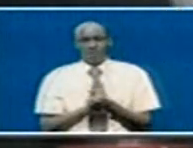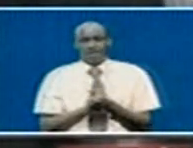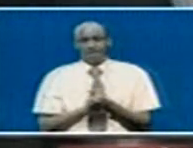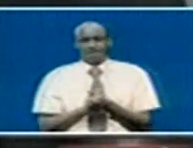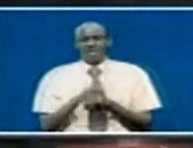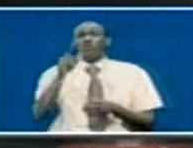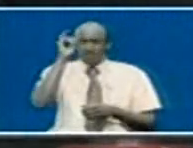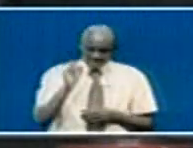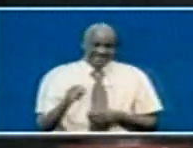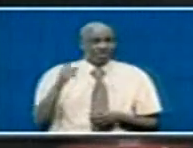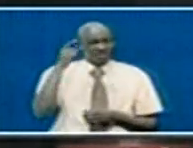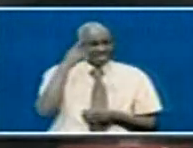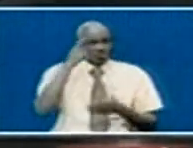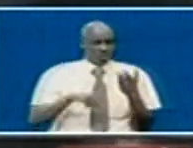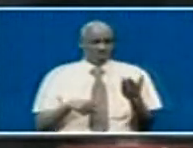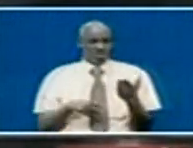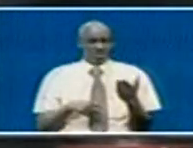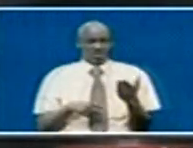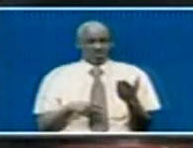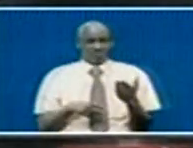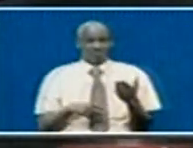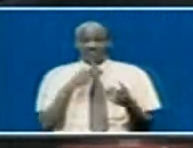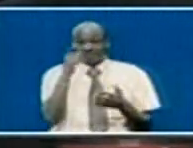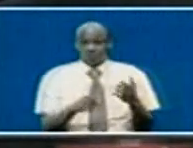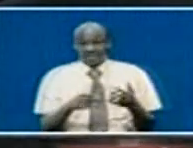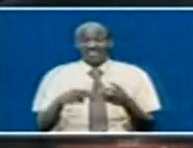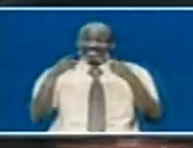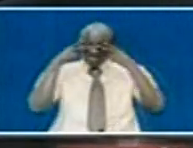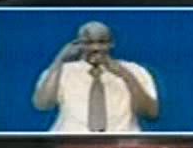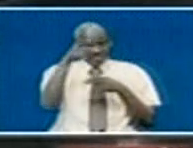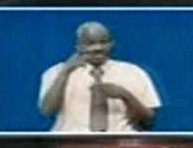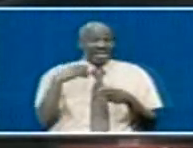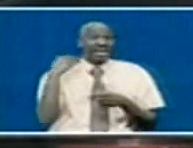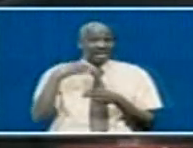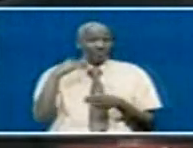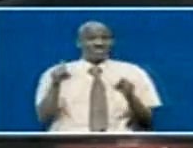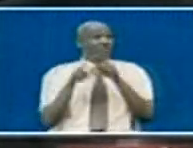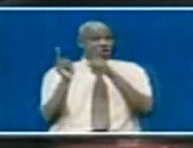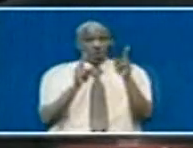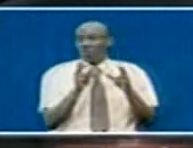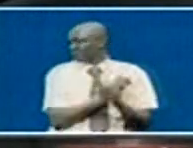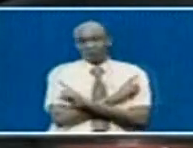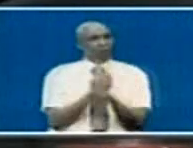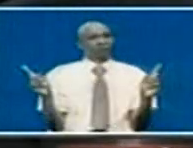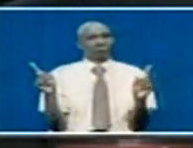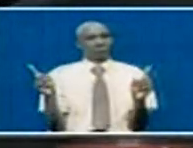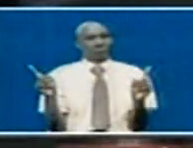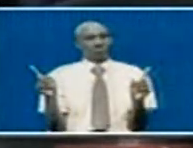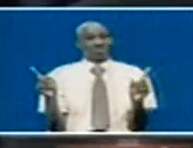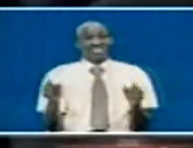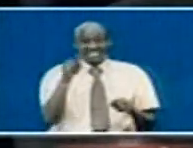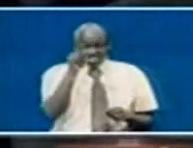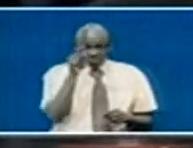you must take into consideration one thing. As I said, terrorism is not a crime like any other normal crime.